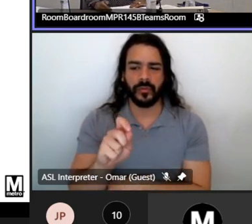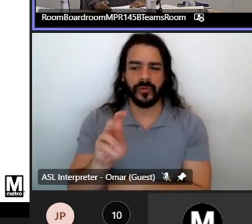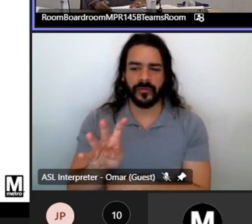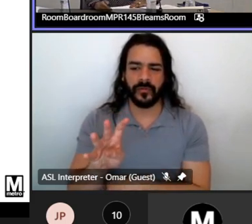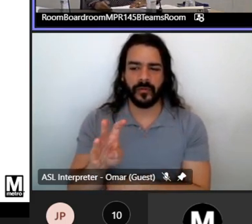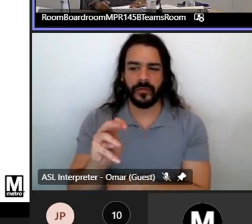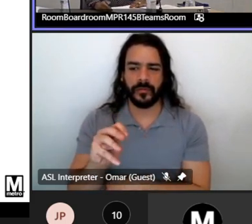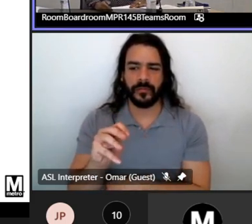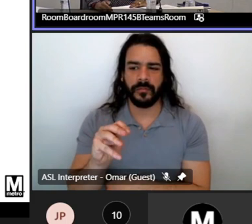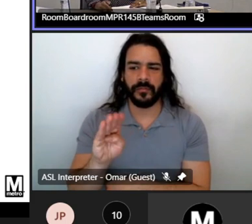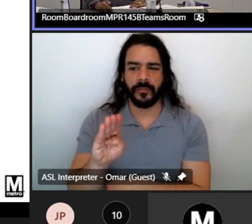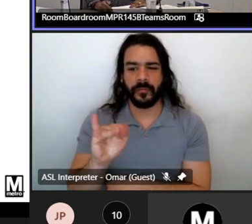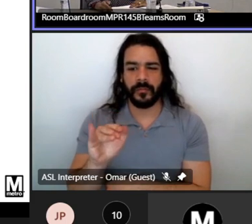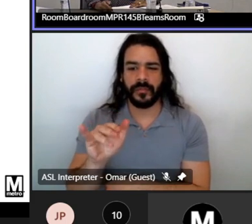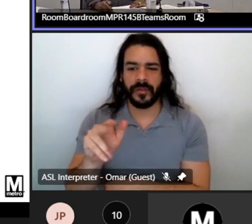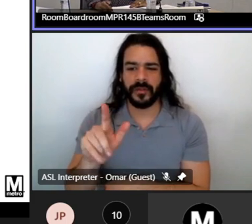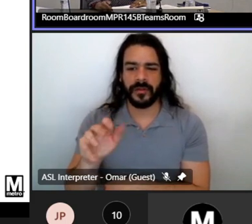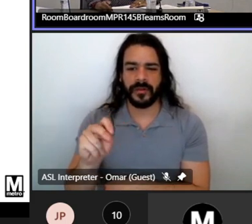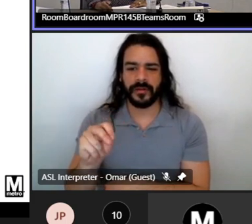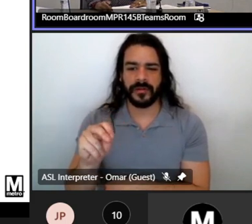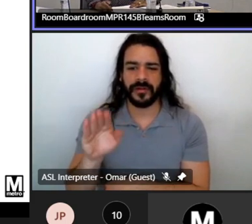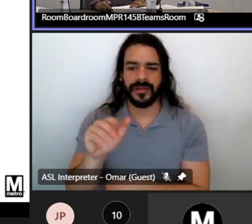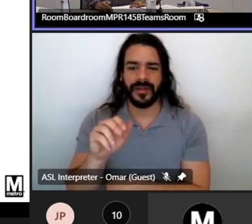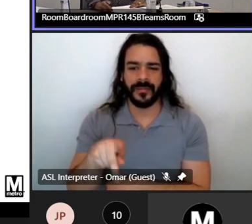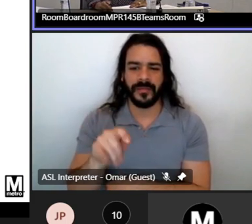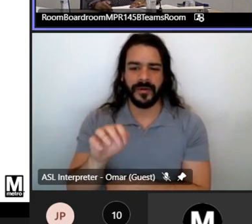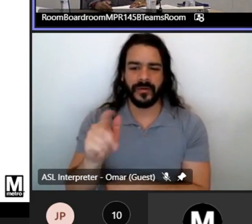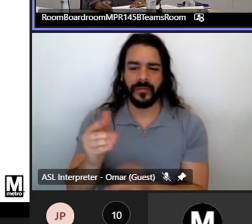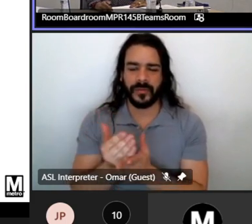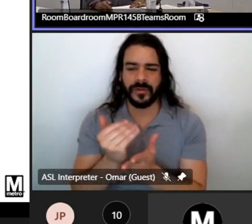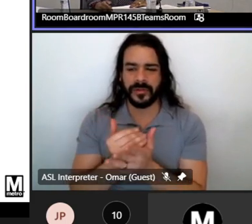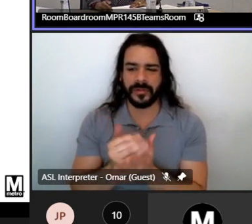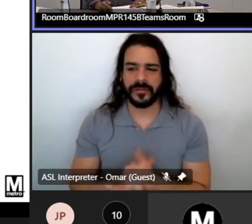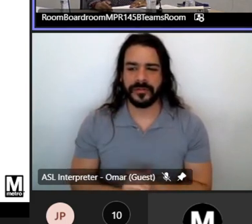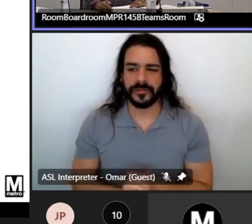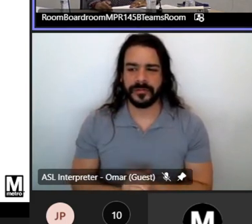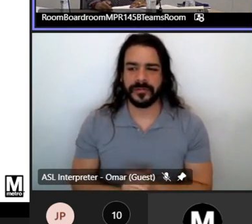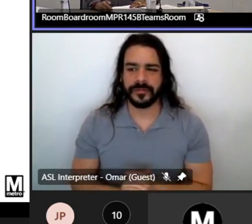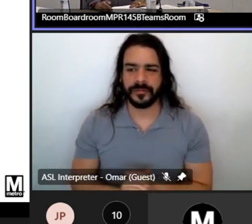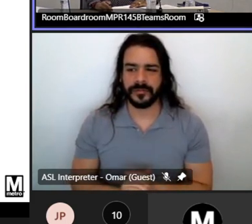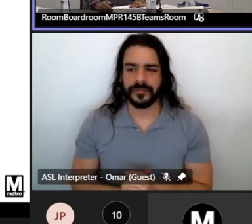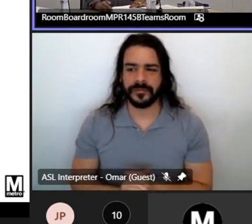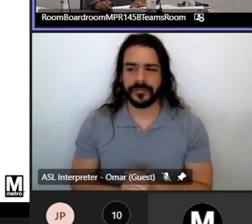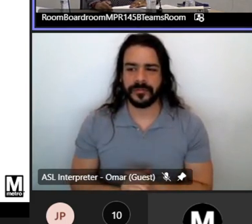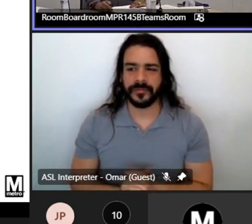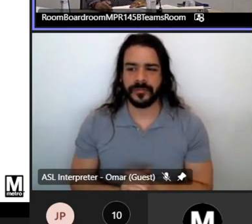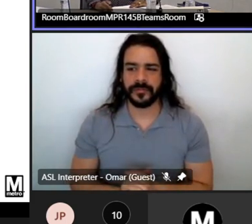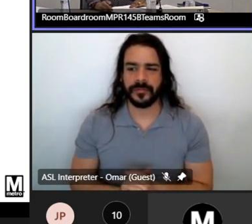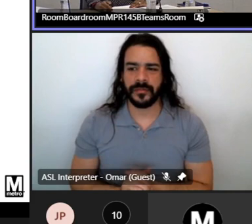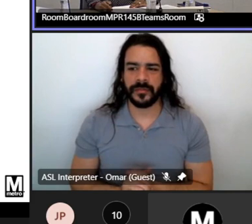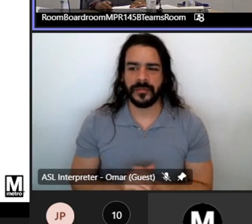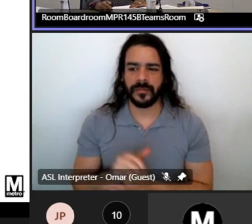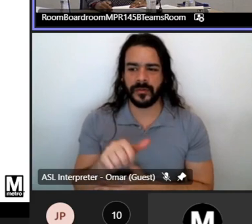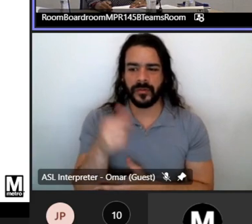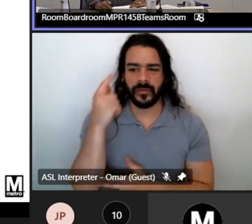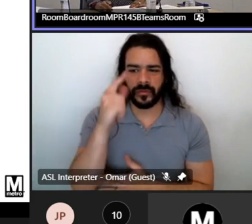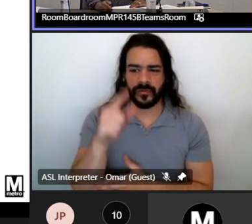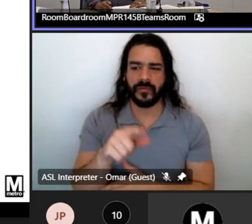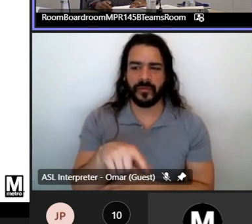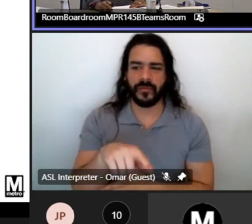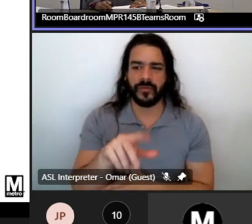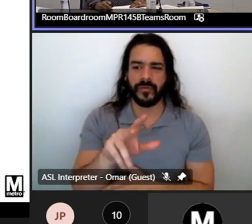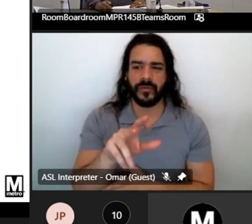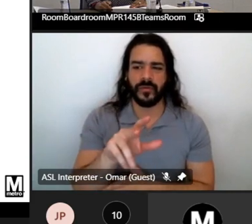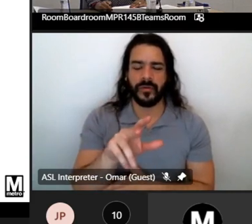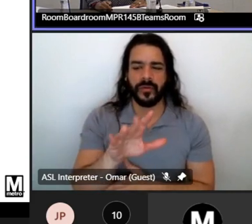$2.4 billion capital budget and the $14 billion FY24 through 29 CIP, which includes